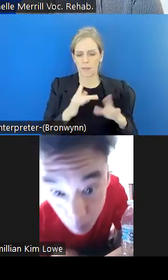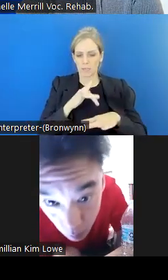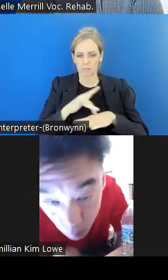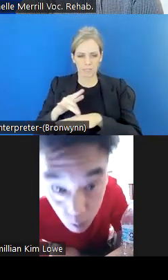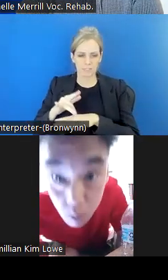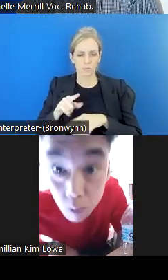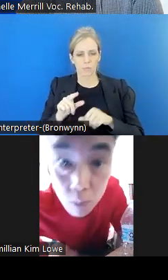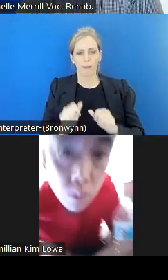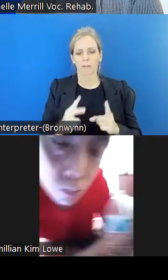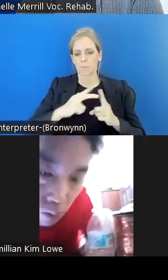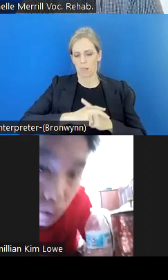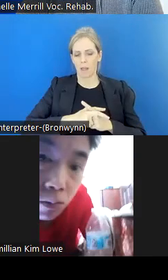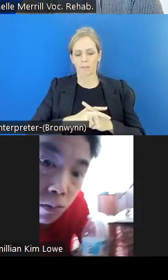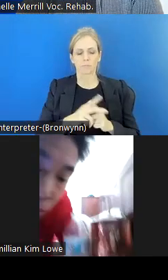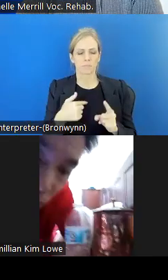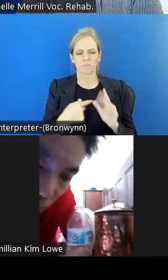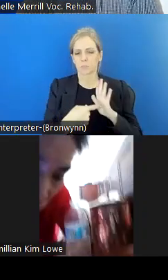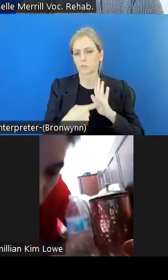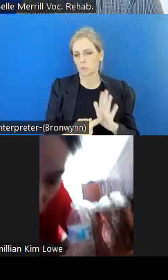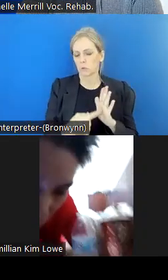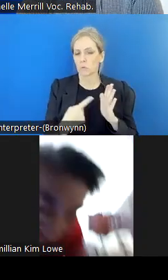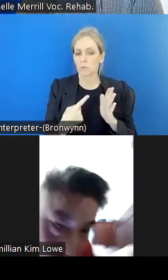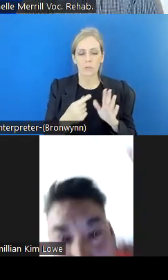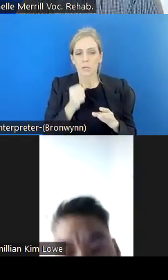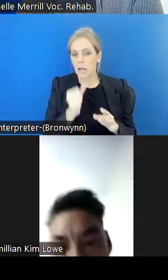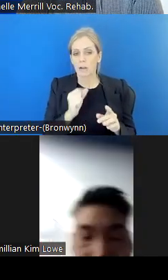and I'll just walk you through what it looks like, but we won't apply.